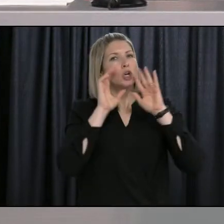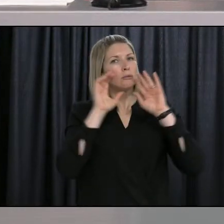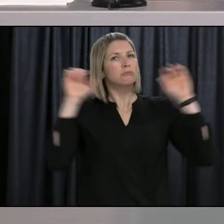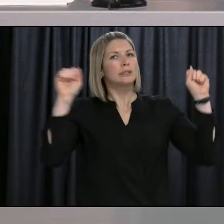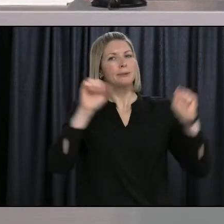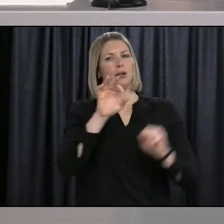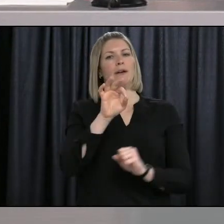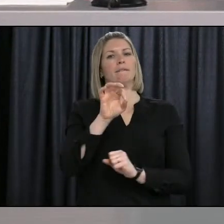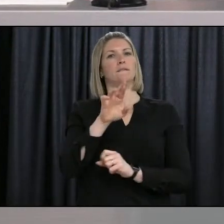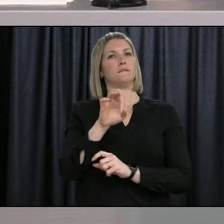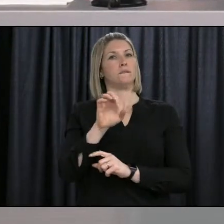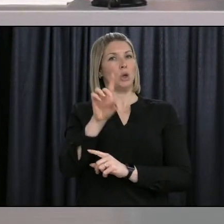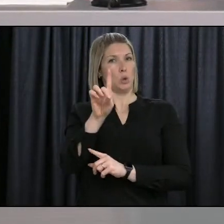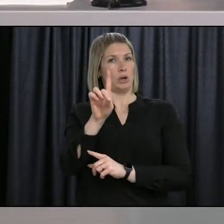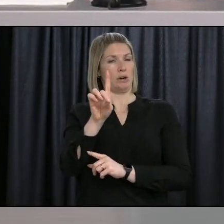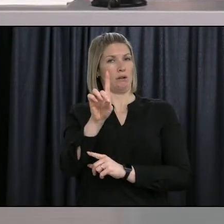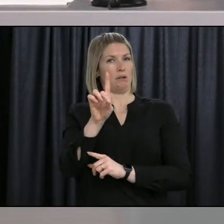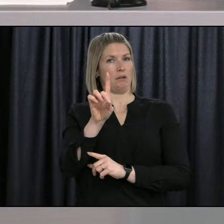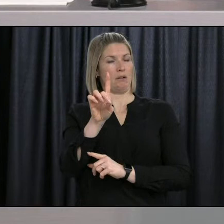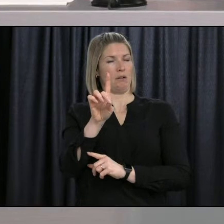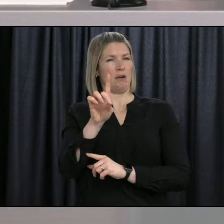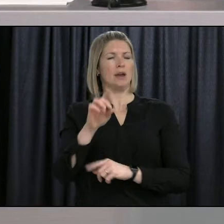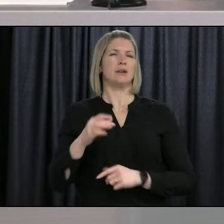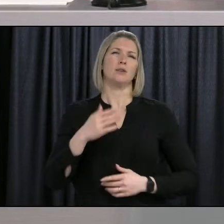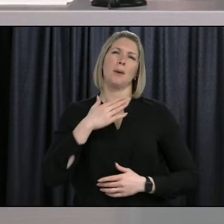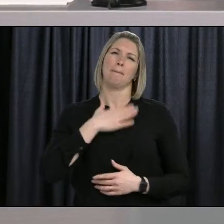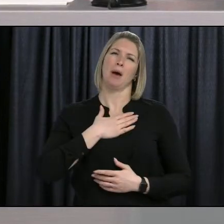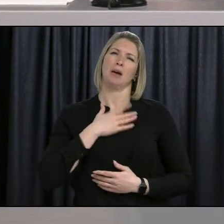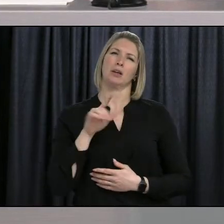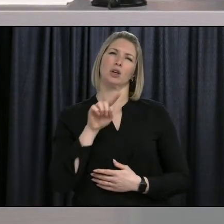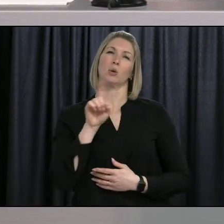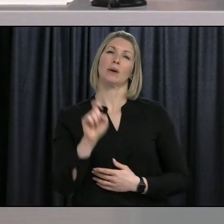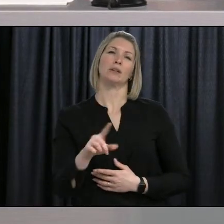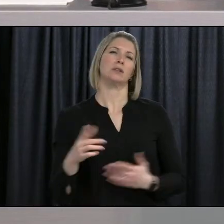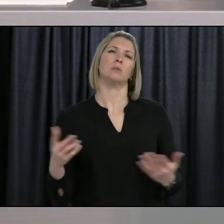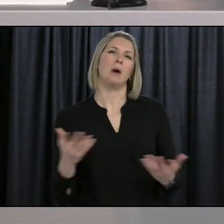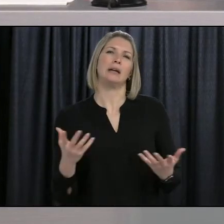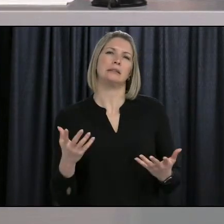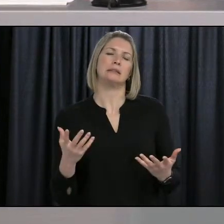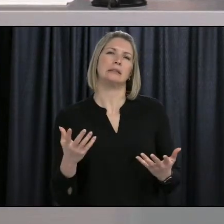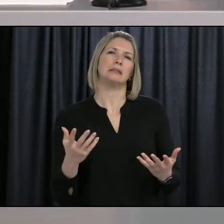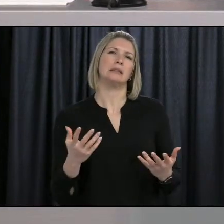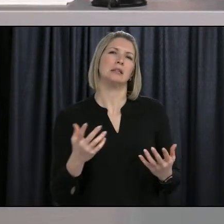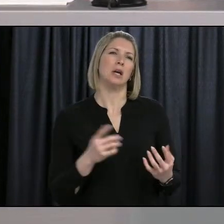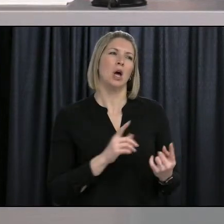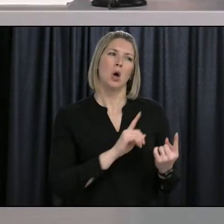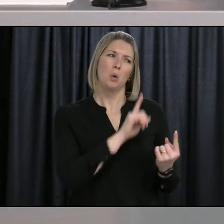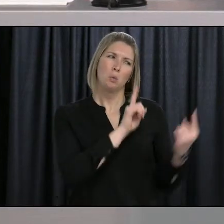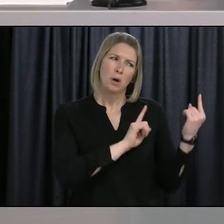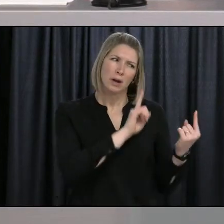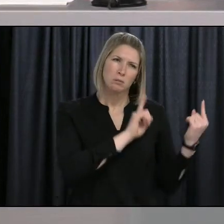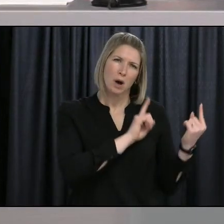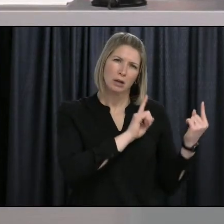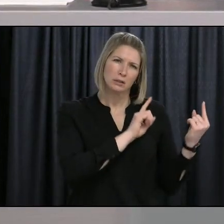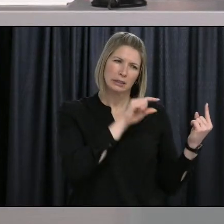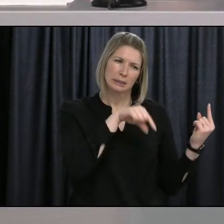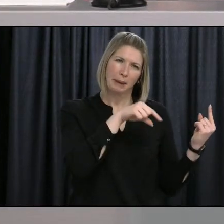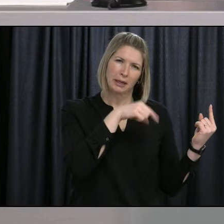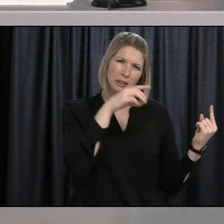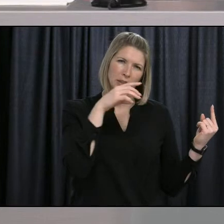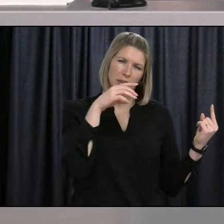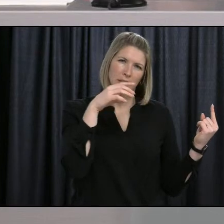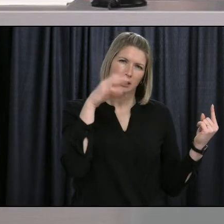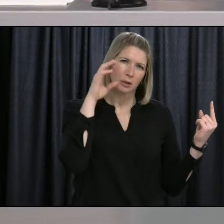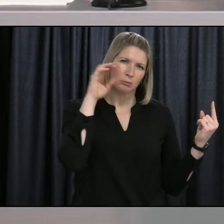my two questions all in one gulp here. Was that a recent conversation? Was it one-on-one? Was it just a conversation